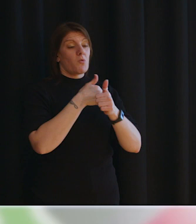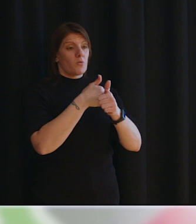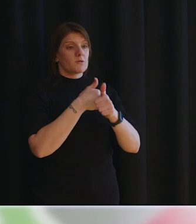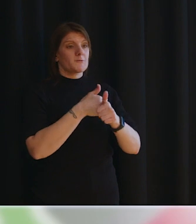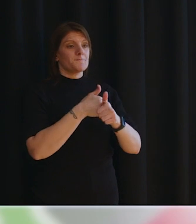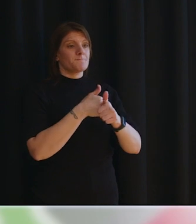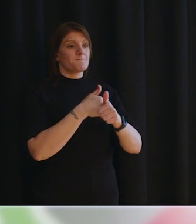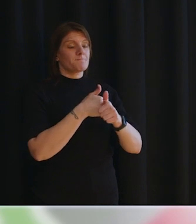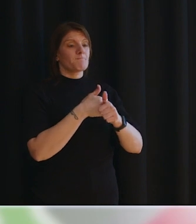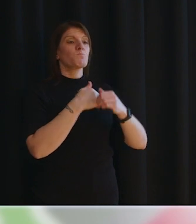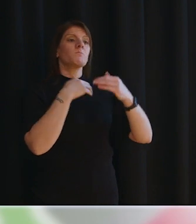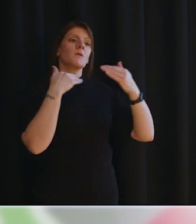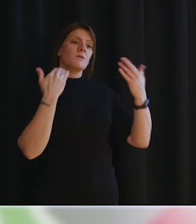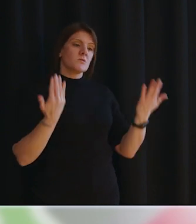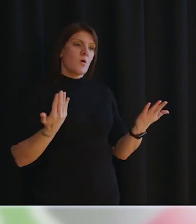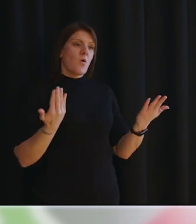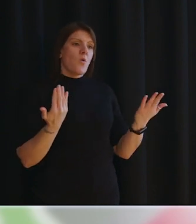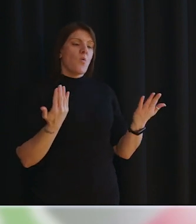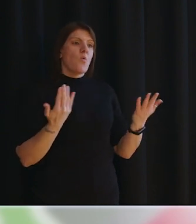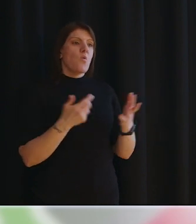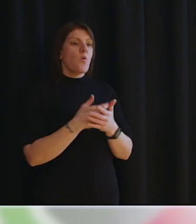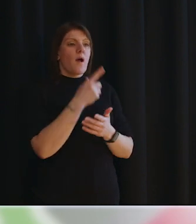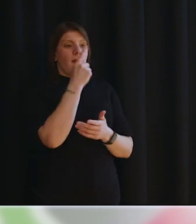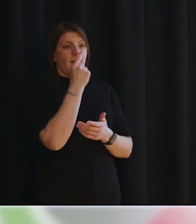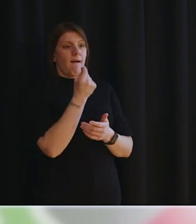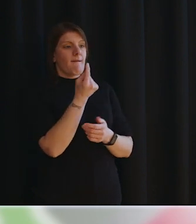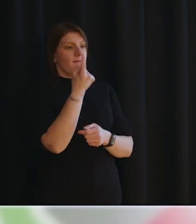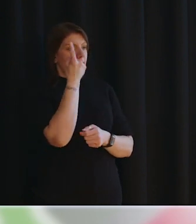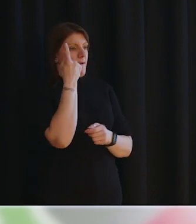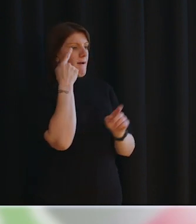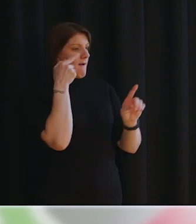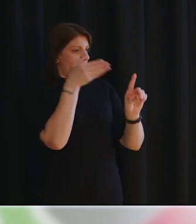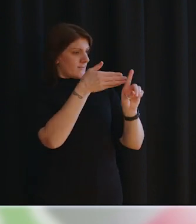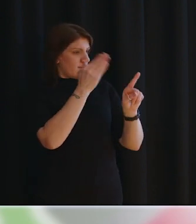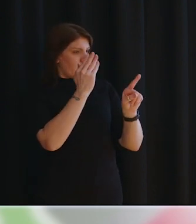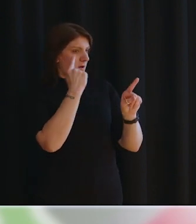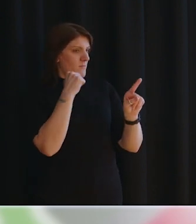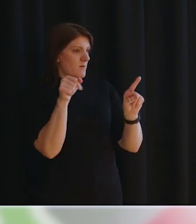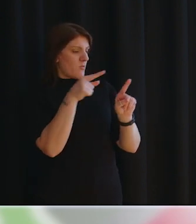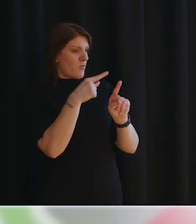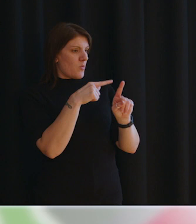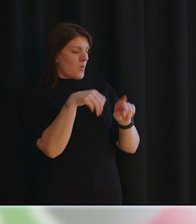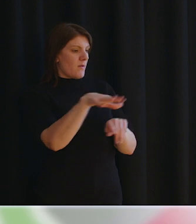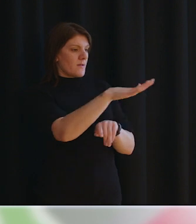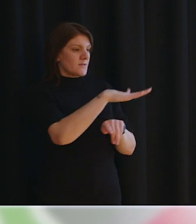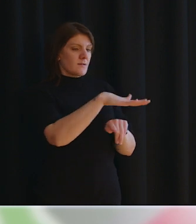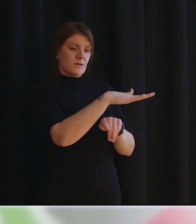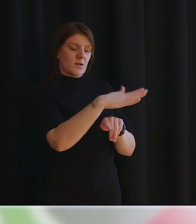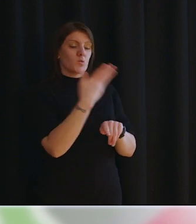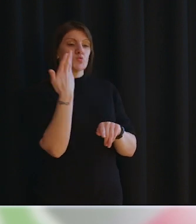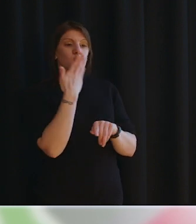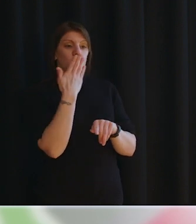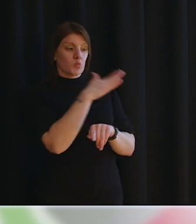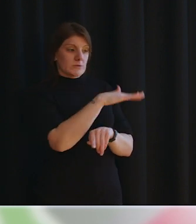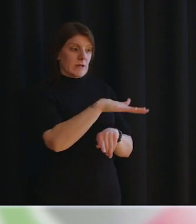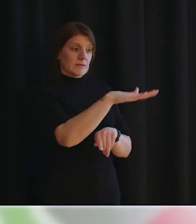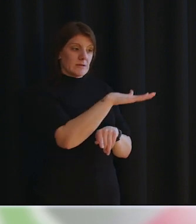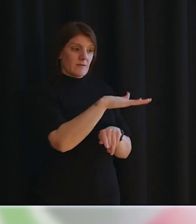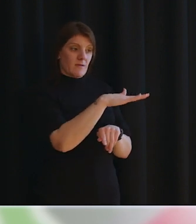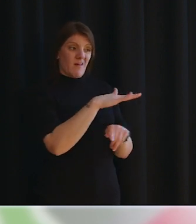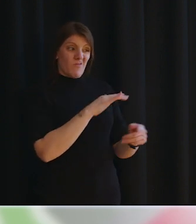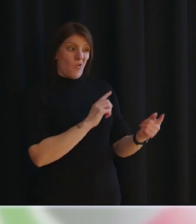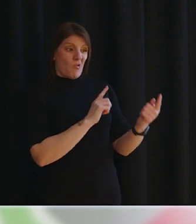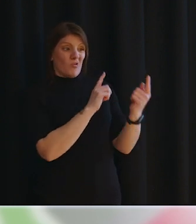So you can identify people within a setting, within a school setting, if they're not